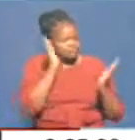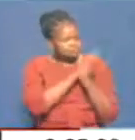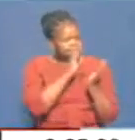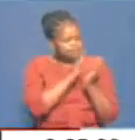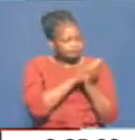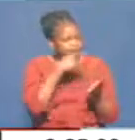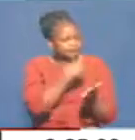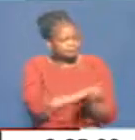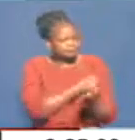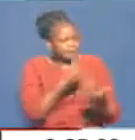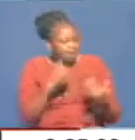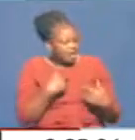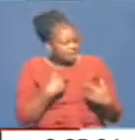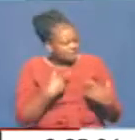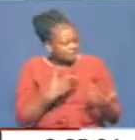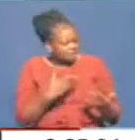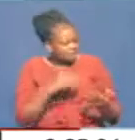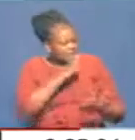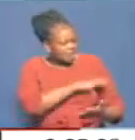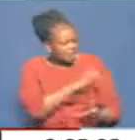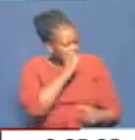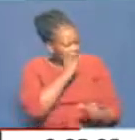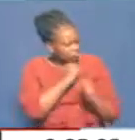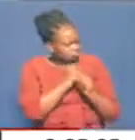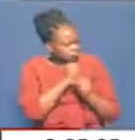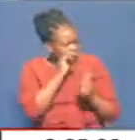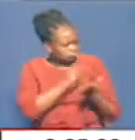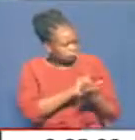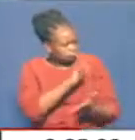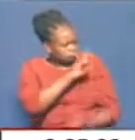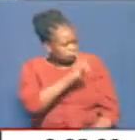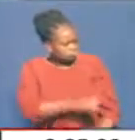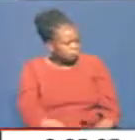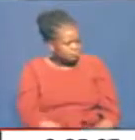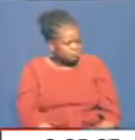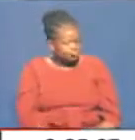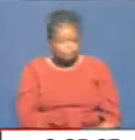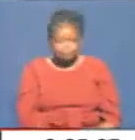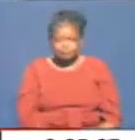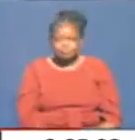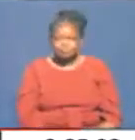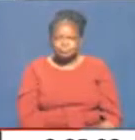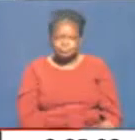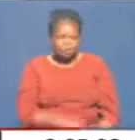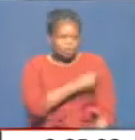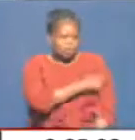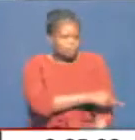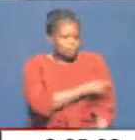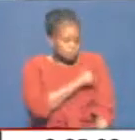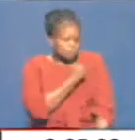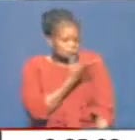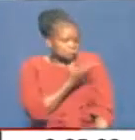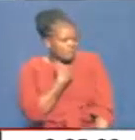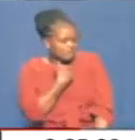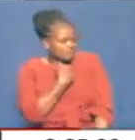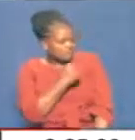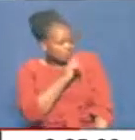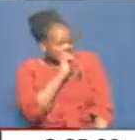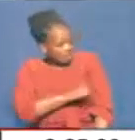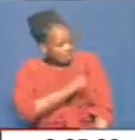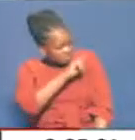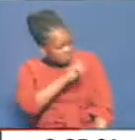vaccines. Do they have the capacity to do that? You have asked health facilities in particular. Yes. Yeah. You have